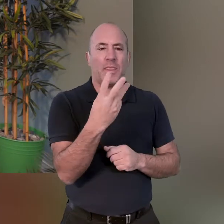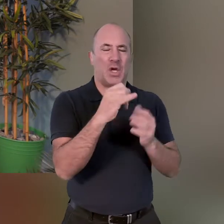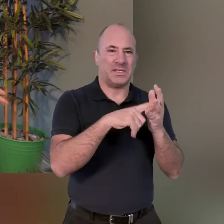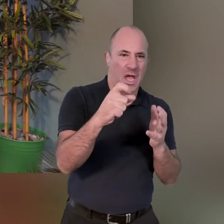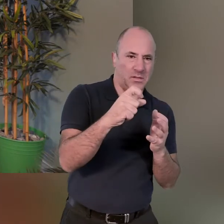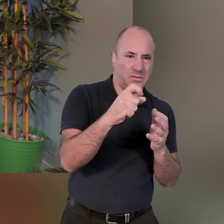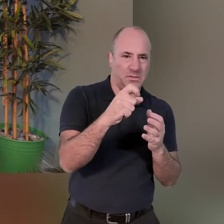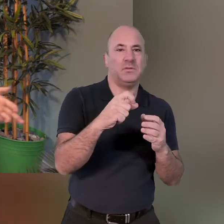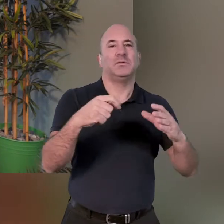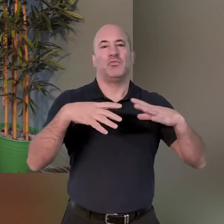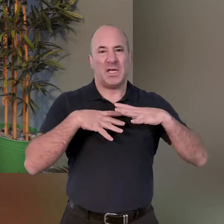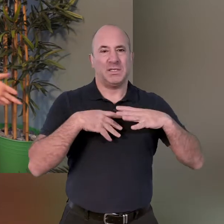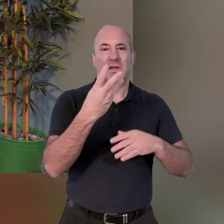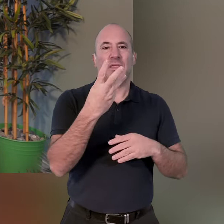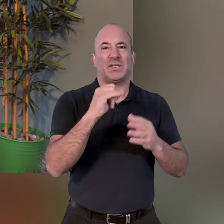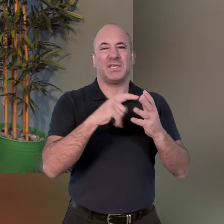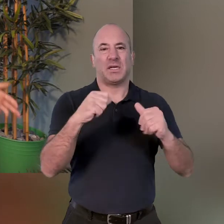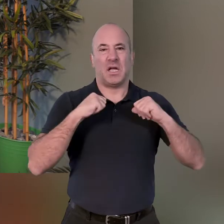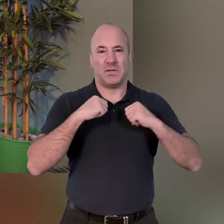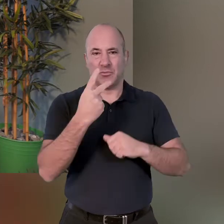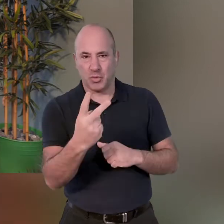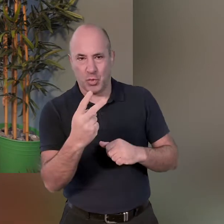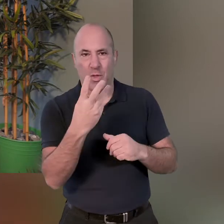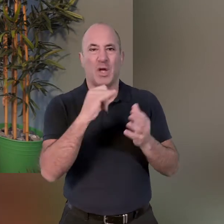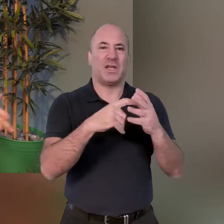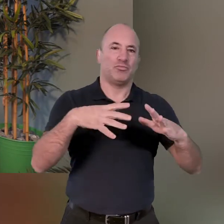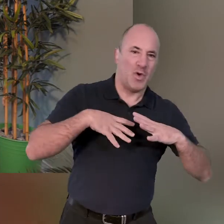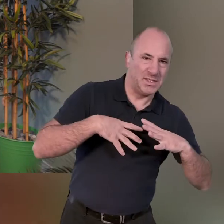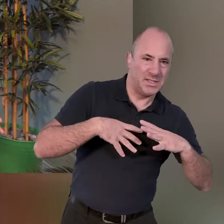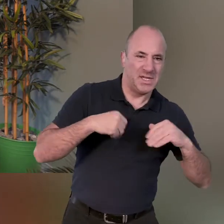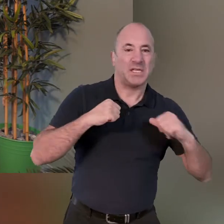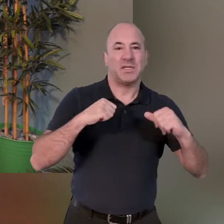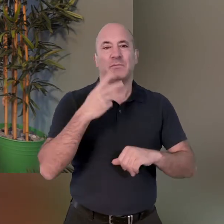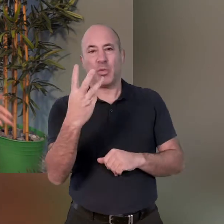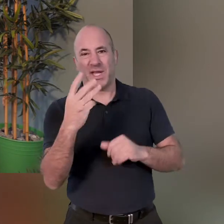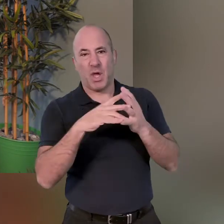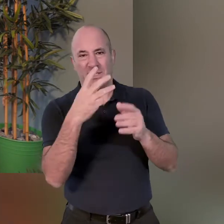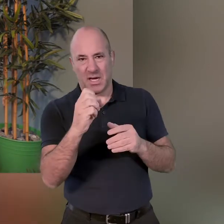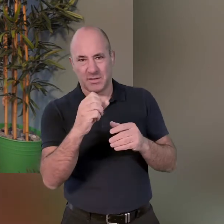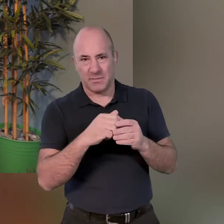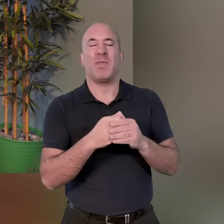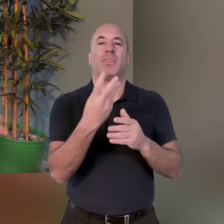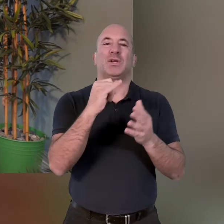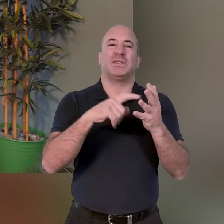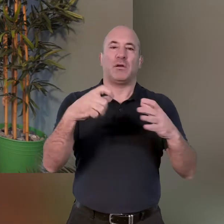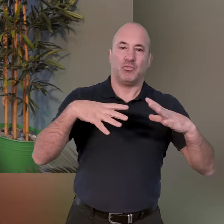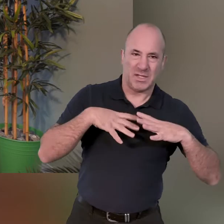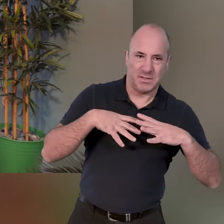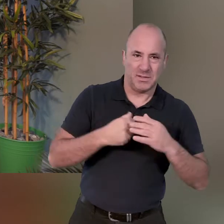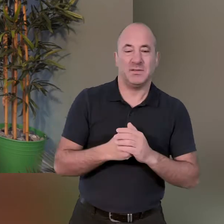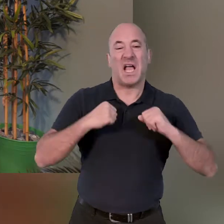exercise 1, then the 30 seconds rest, 30 seconds of exercise 2, 30 seconds rest, 30 seconds of exercise 3, 30 seconds